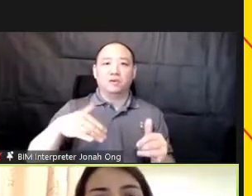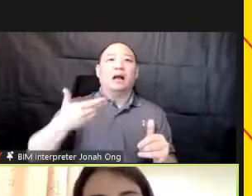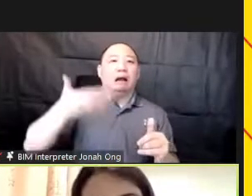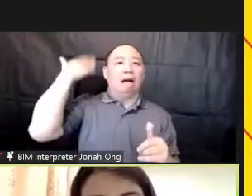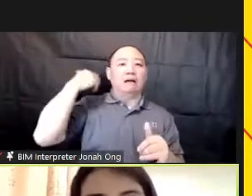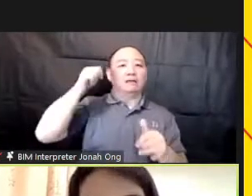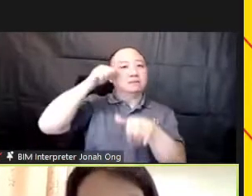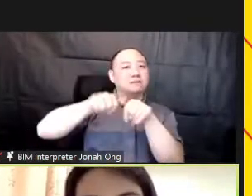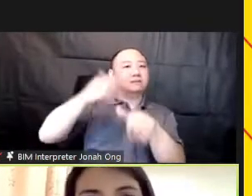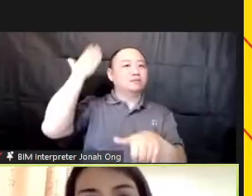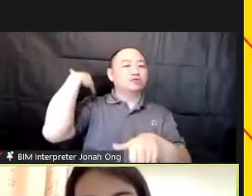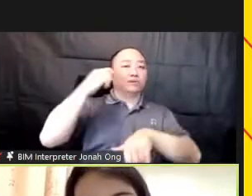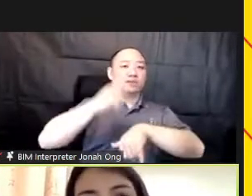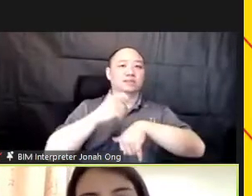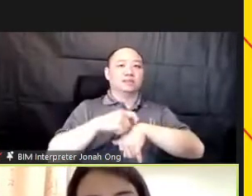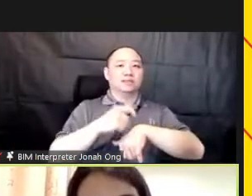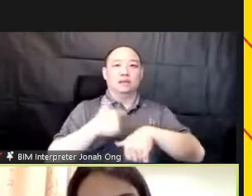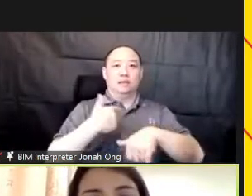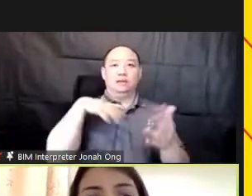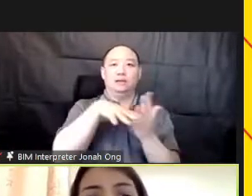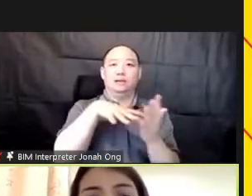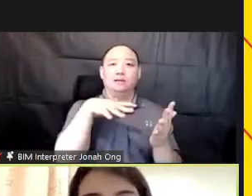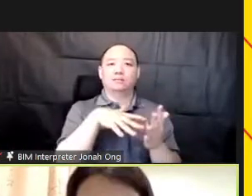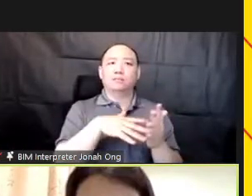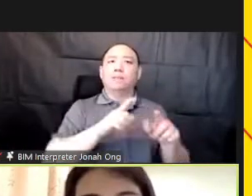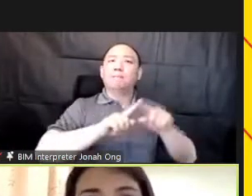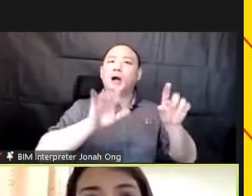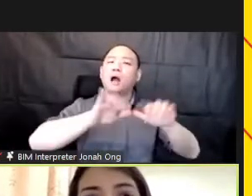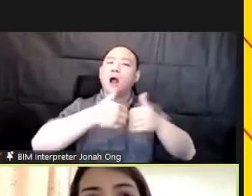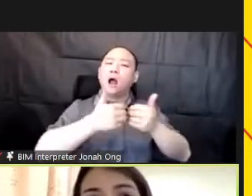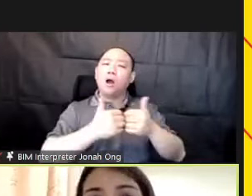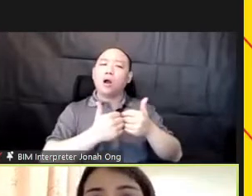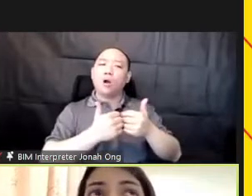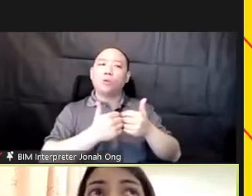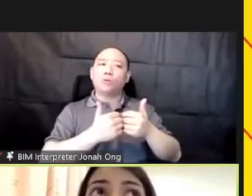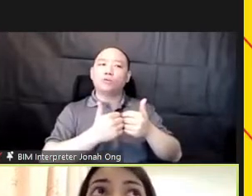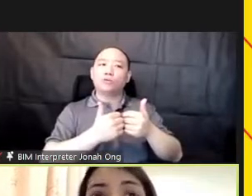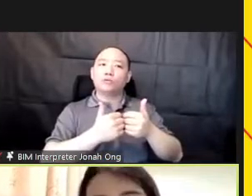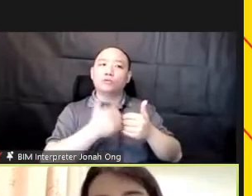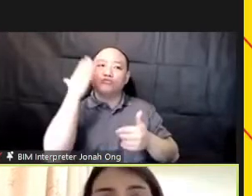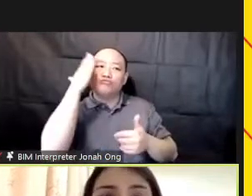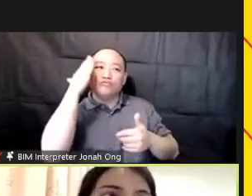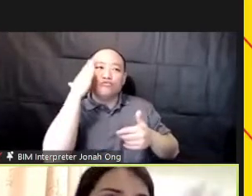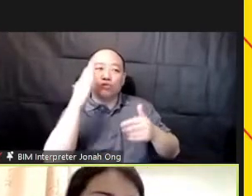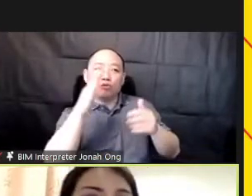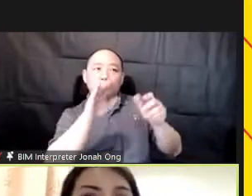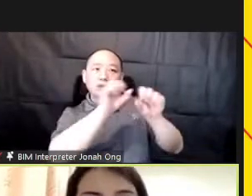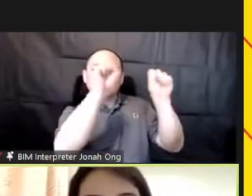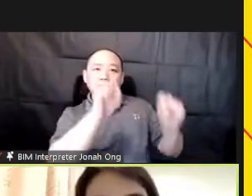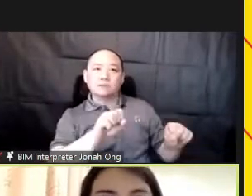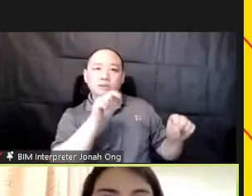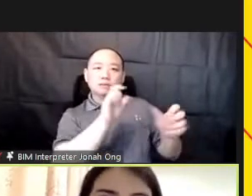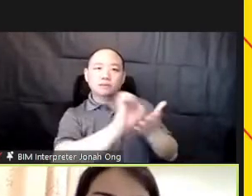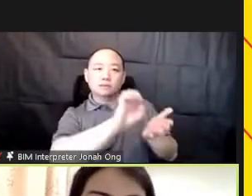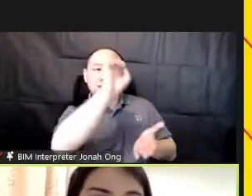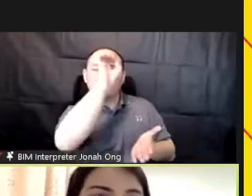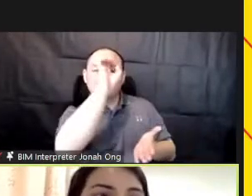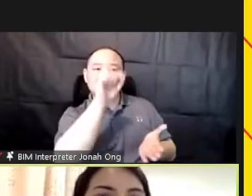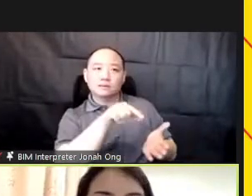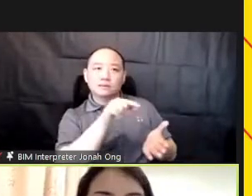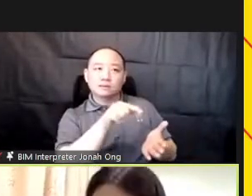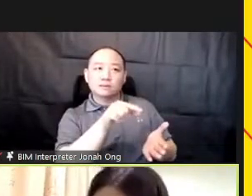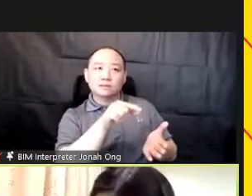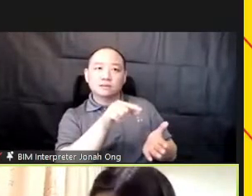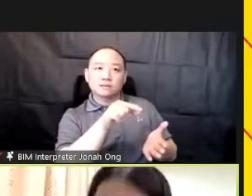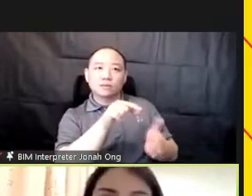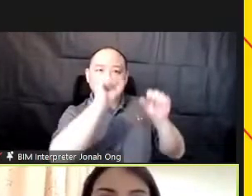But how can we now ensure that our system is more holistic, where students are not forced to pick between science stream and art stream,